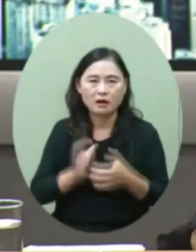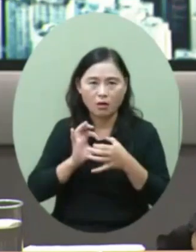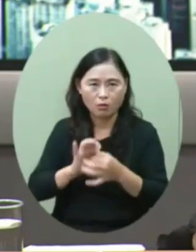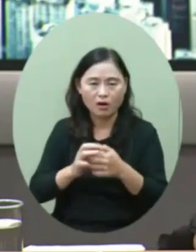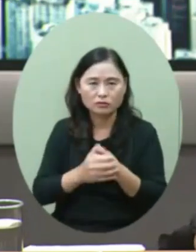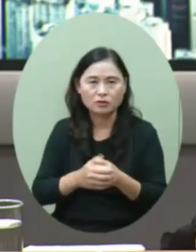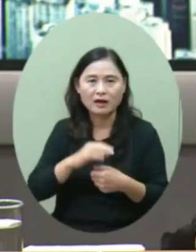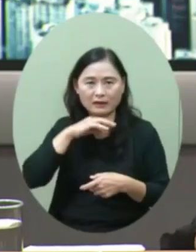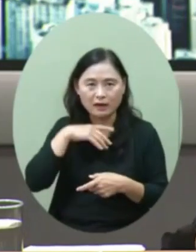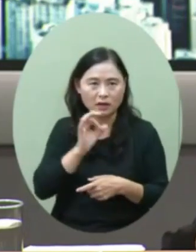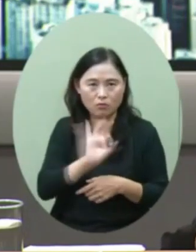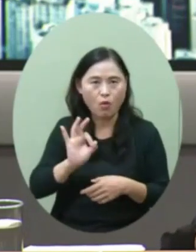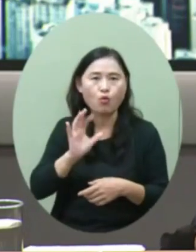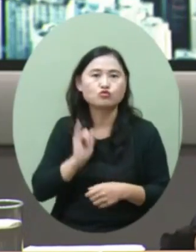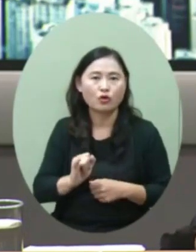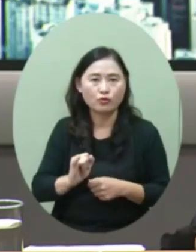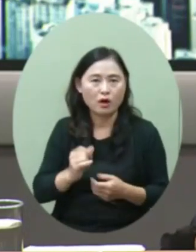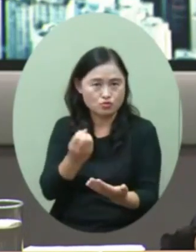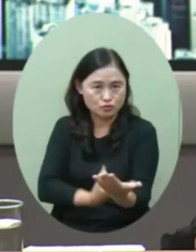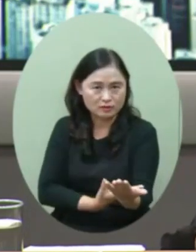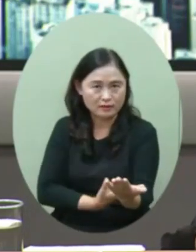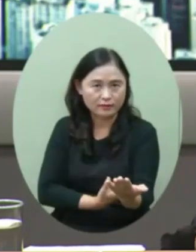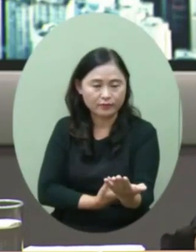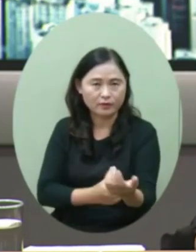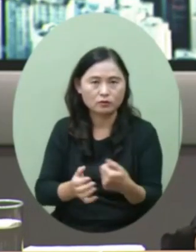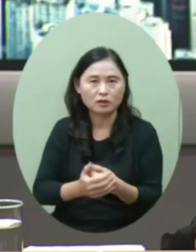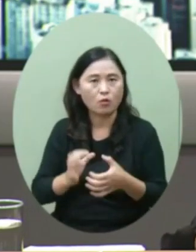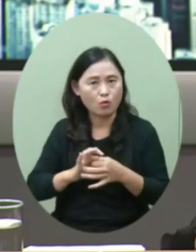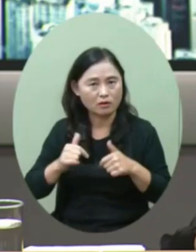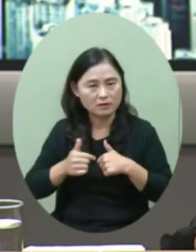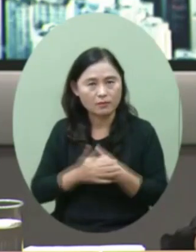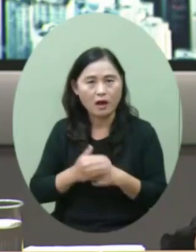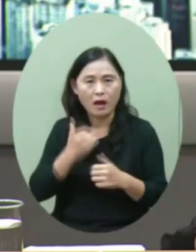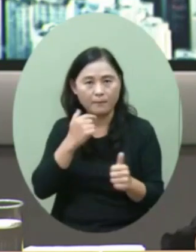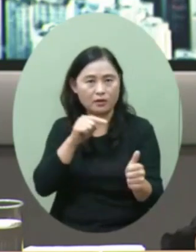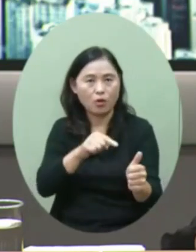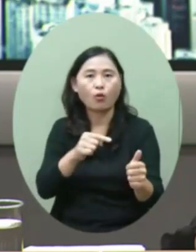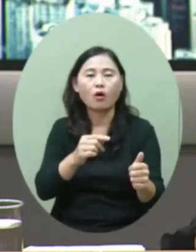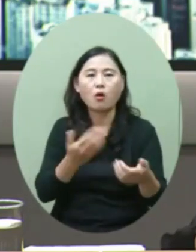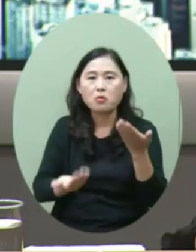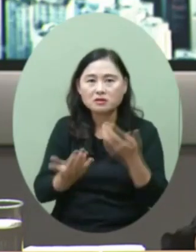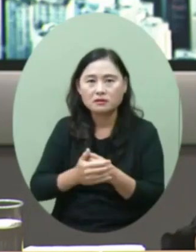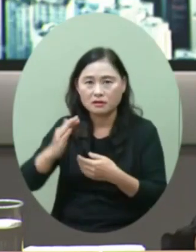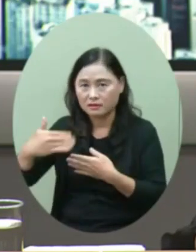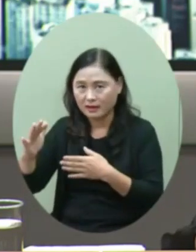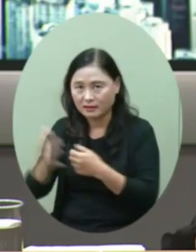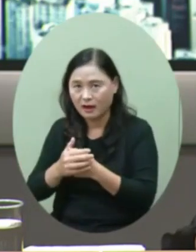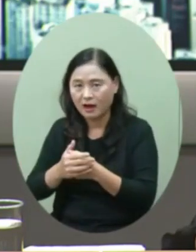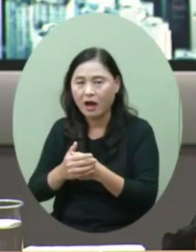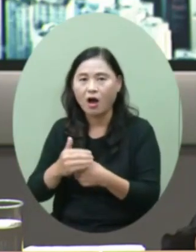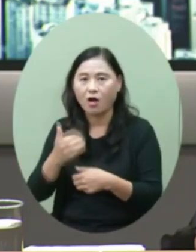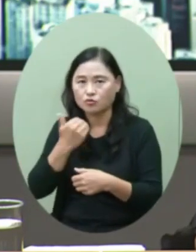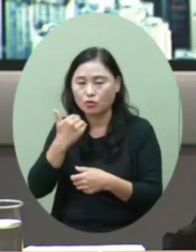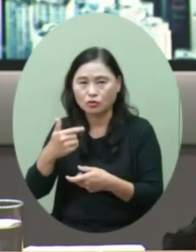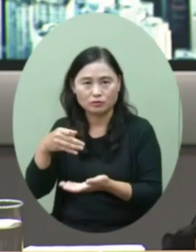and punished in accordance with the law, and no one shall be convicted and punished for an act which does not constitute an offence and under the law. And there